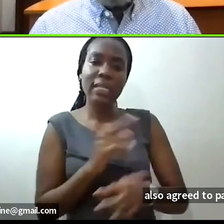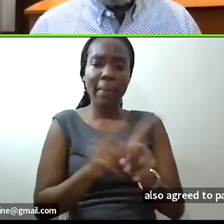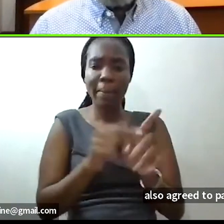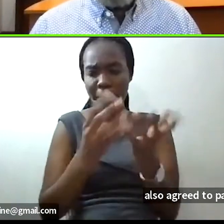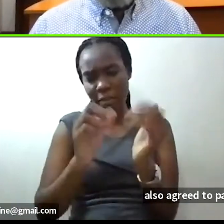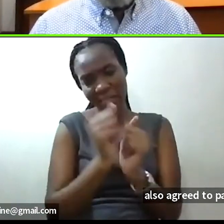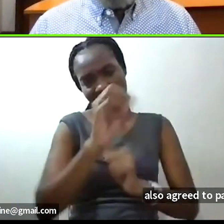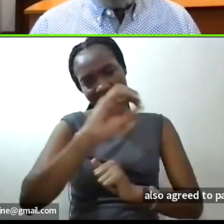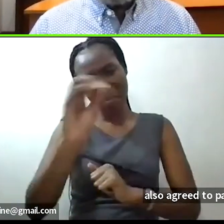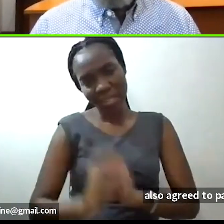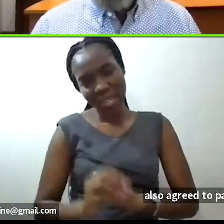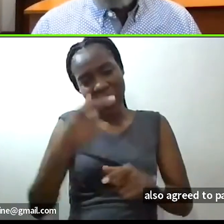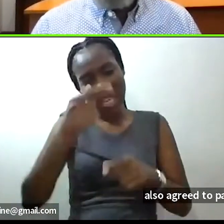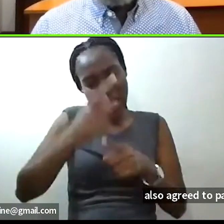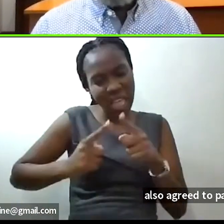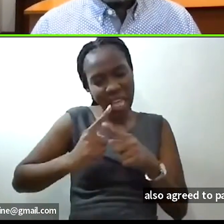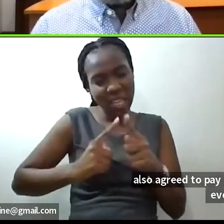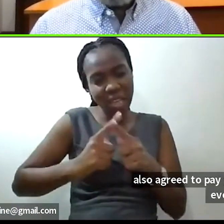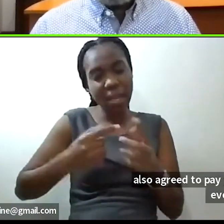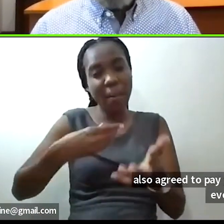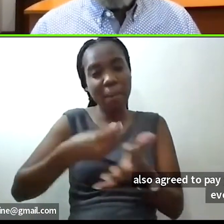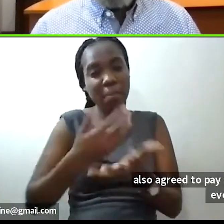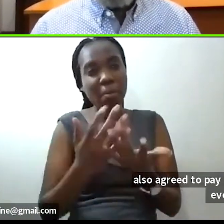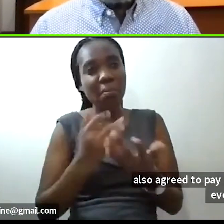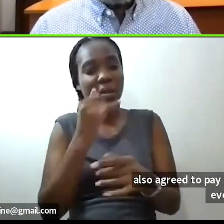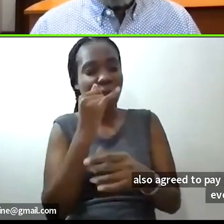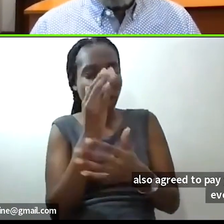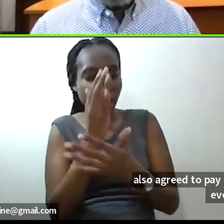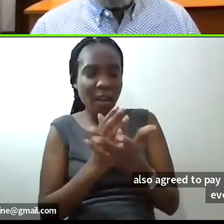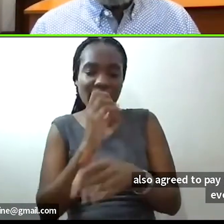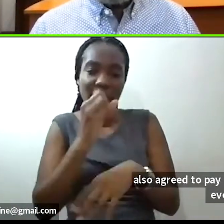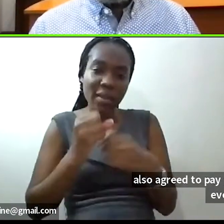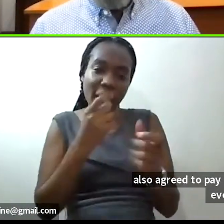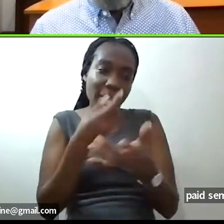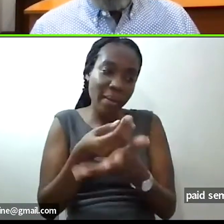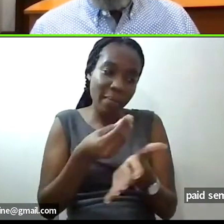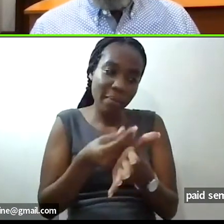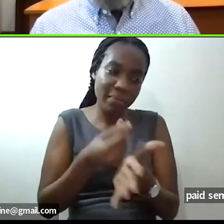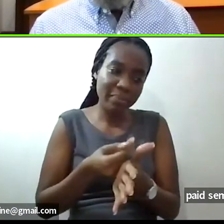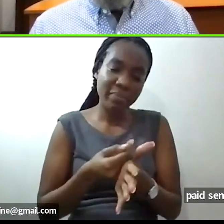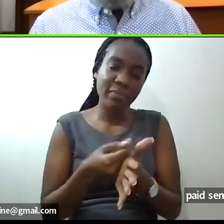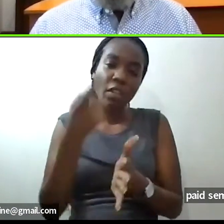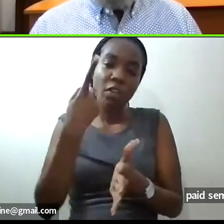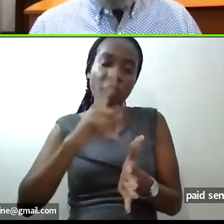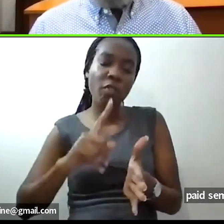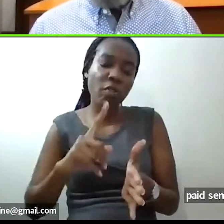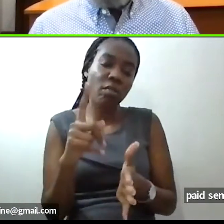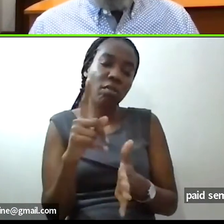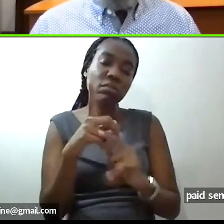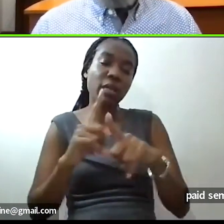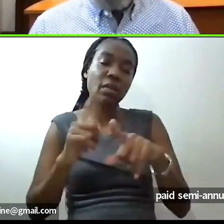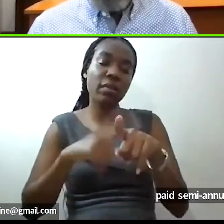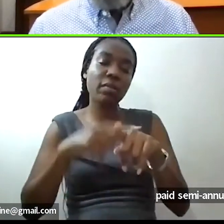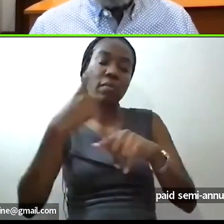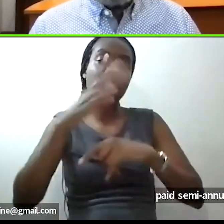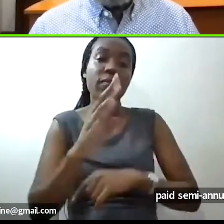year, broken into paid semi-annually for the period of the bond. There is nothing like that. They